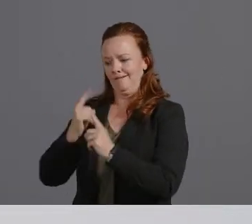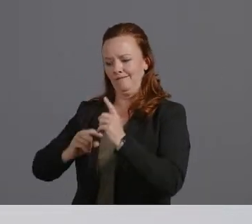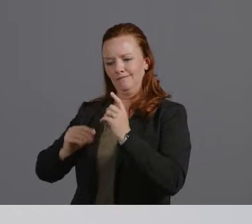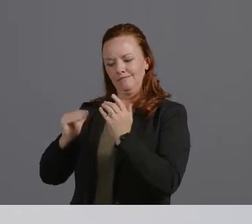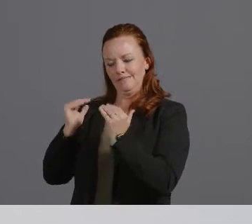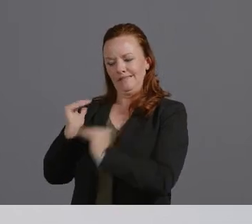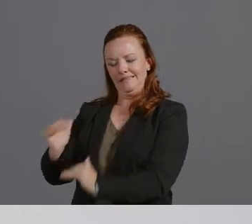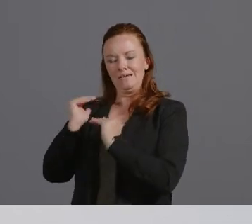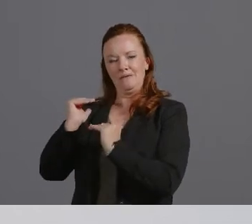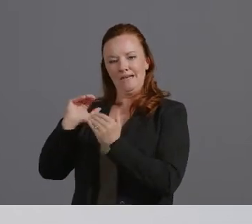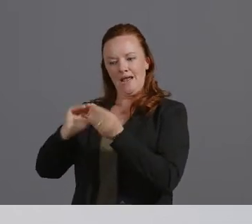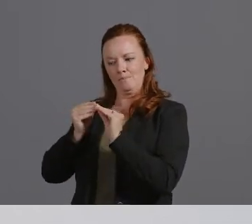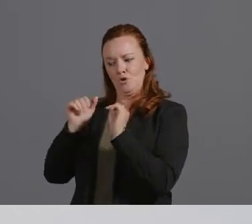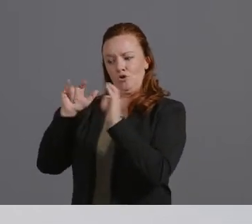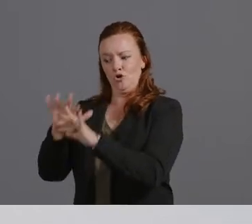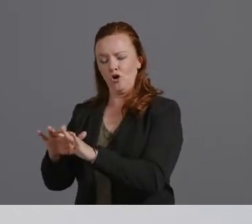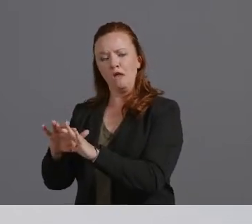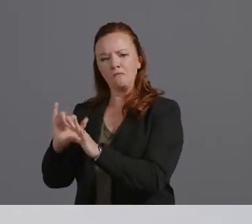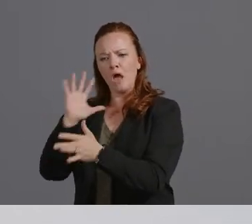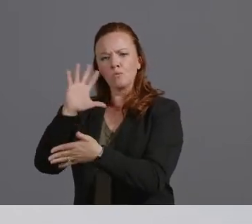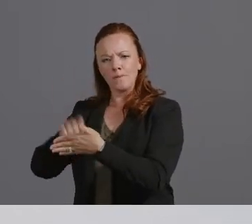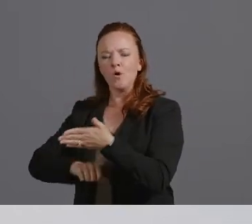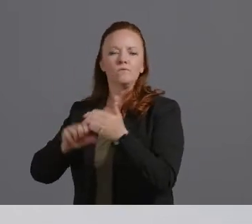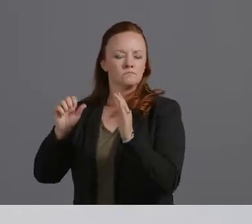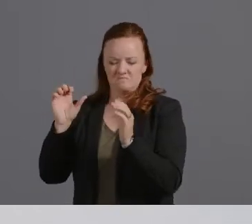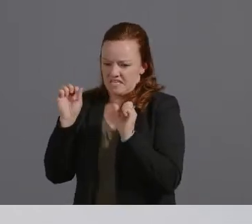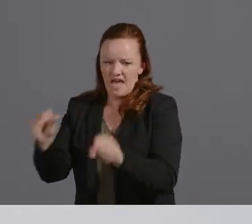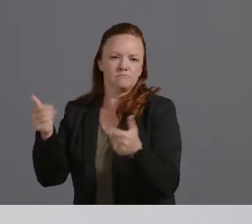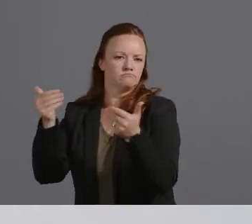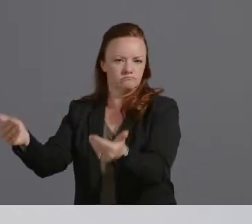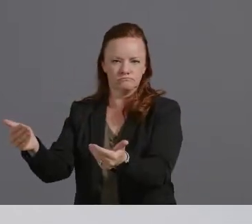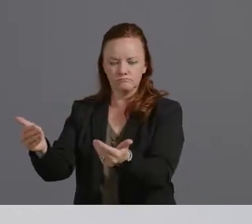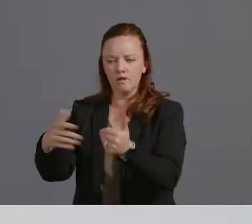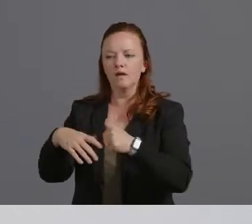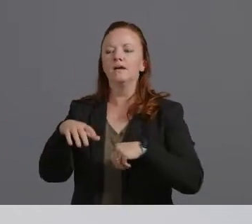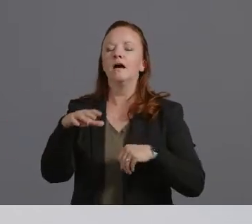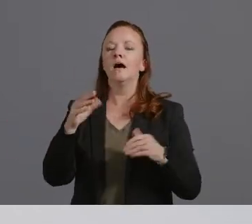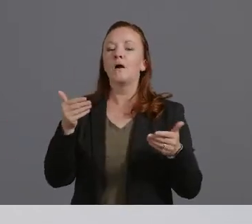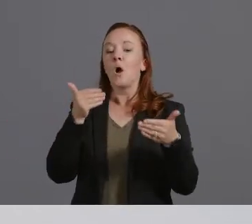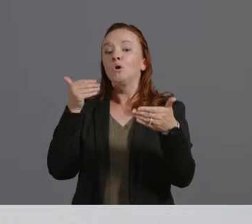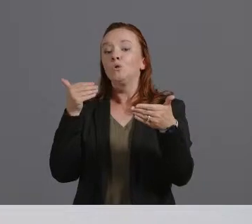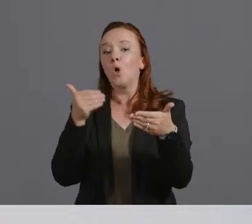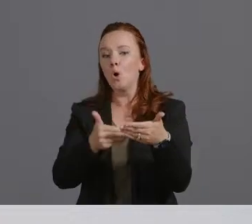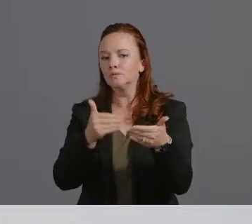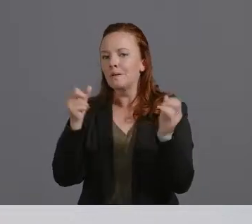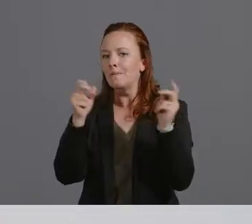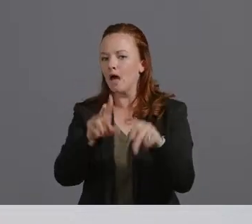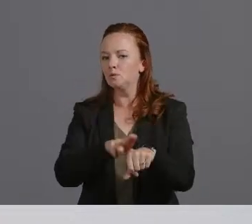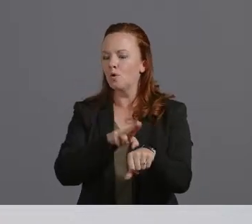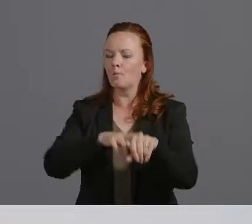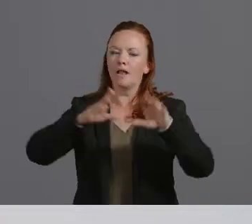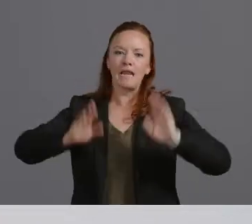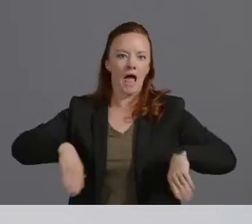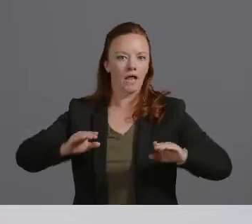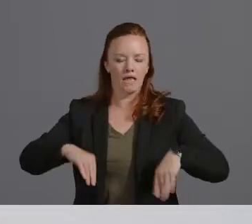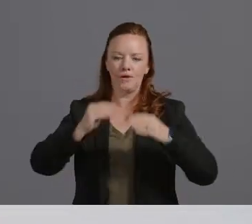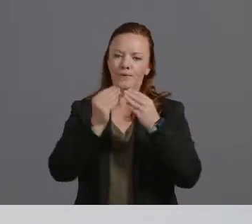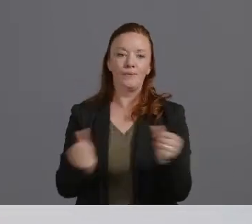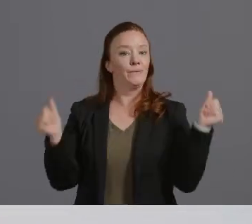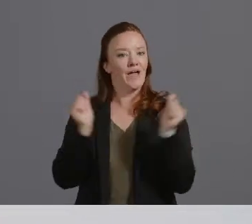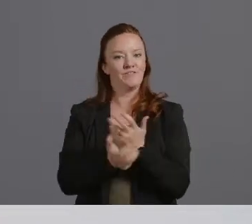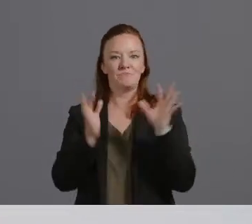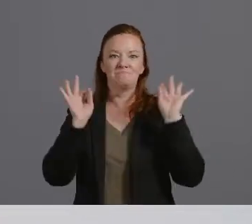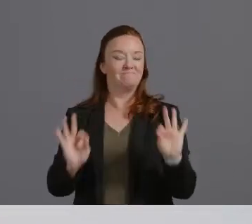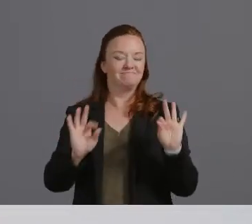to getting us back to normal, although we're not there yet. And so we'll continue to monitor and make recommendations as we see,